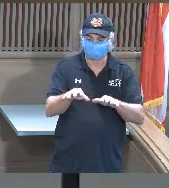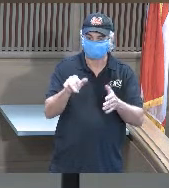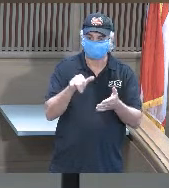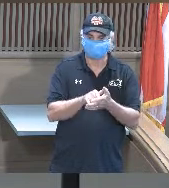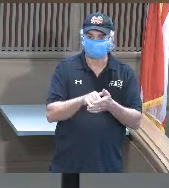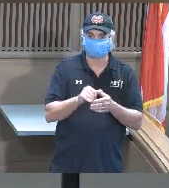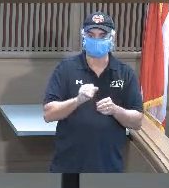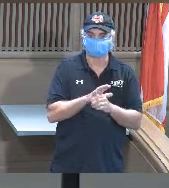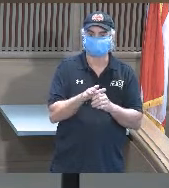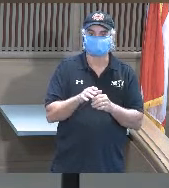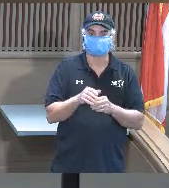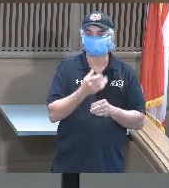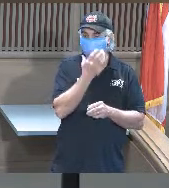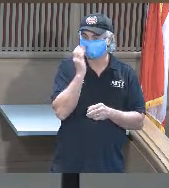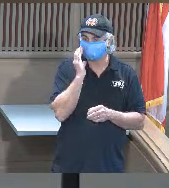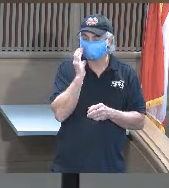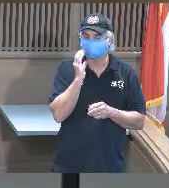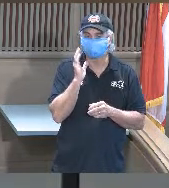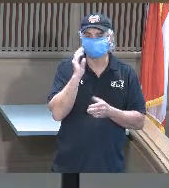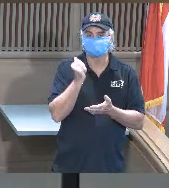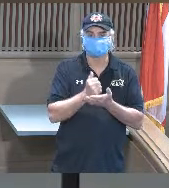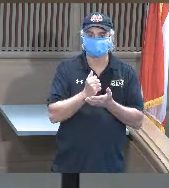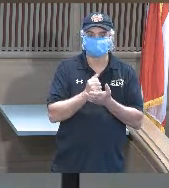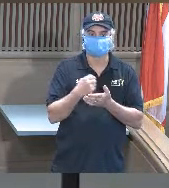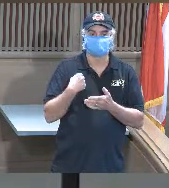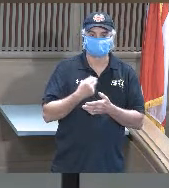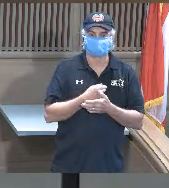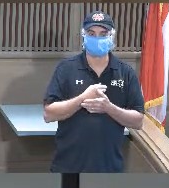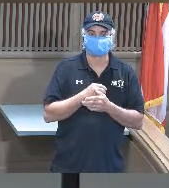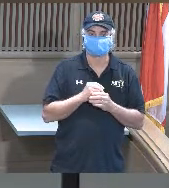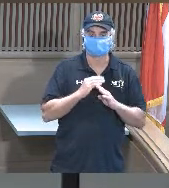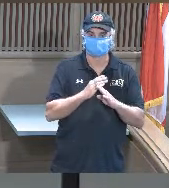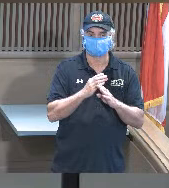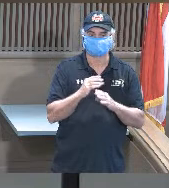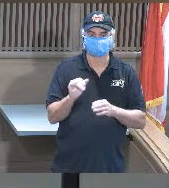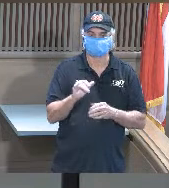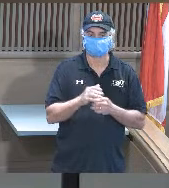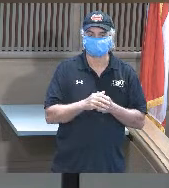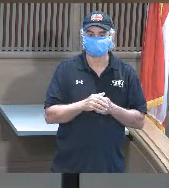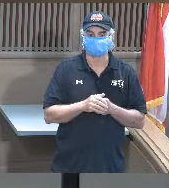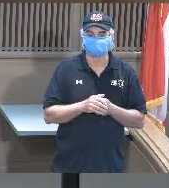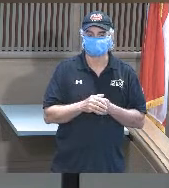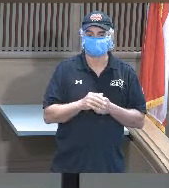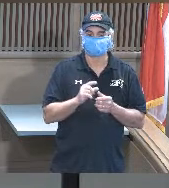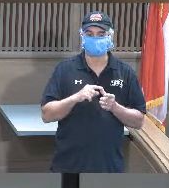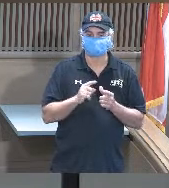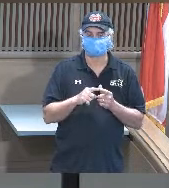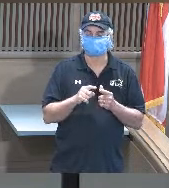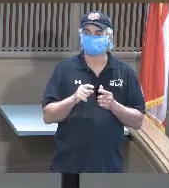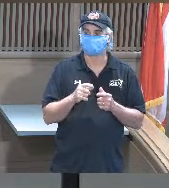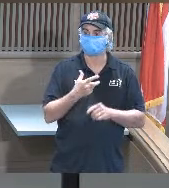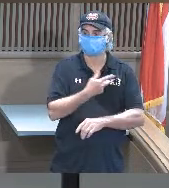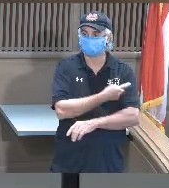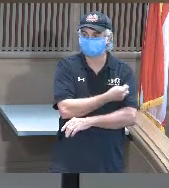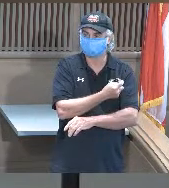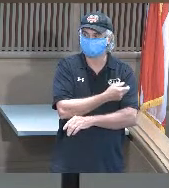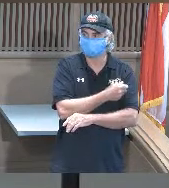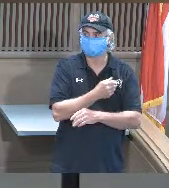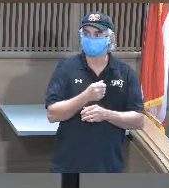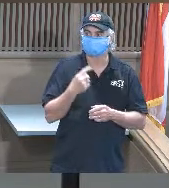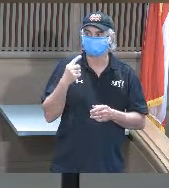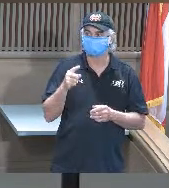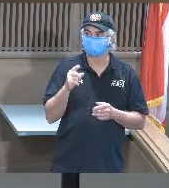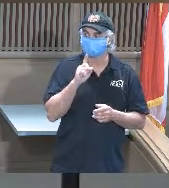can wear a mask, and that will help us to avoid becoming a victim. And then, of course, getting the vaccination is by